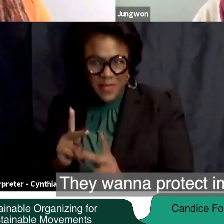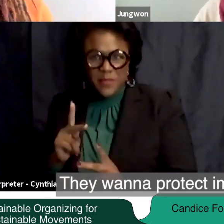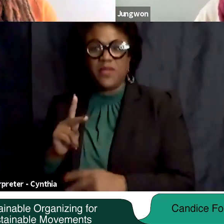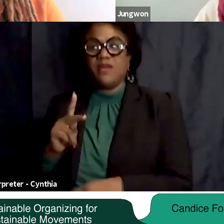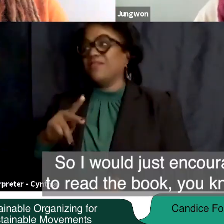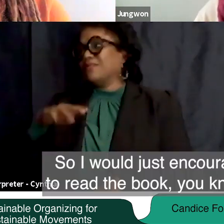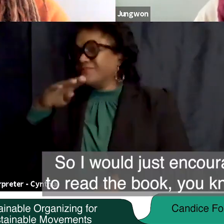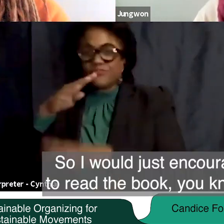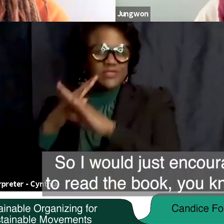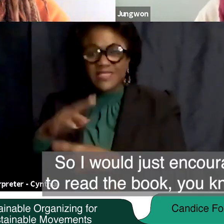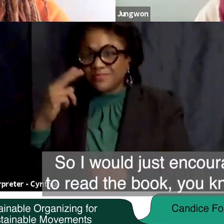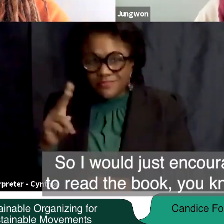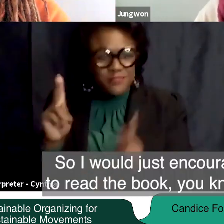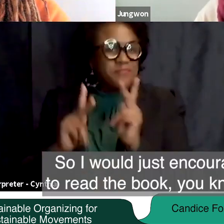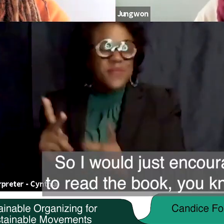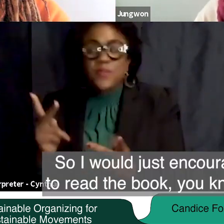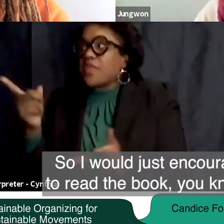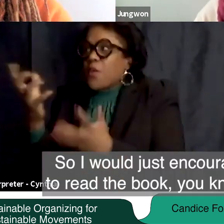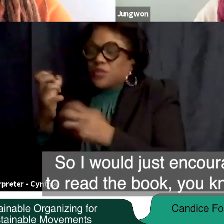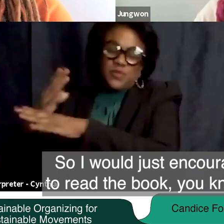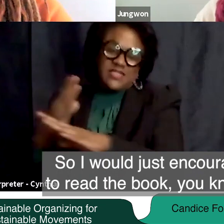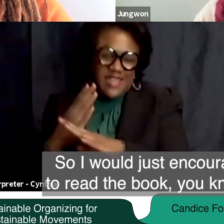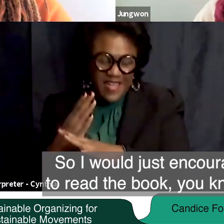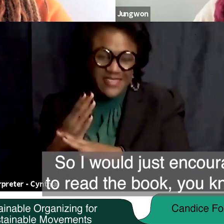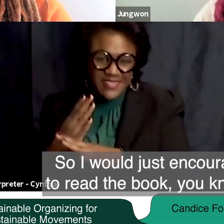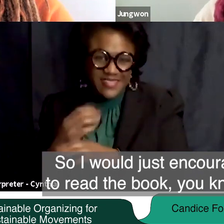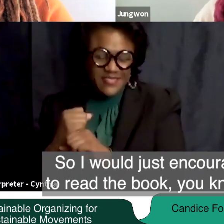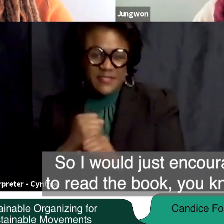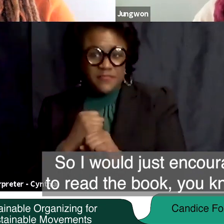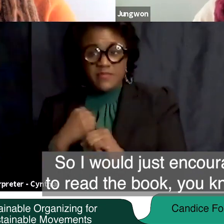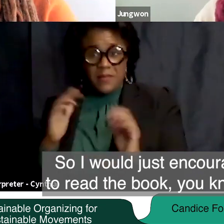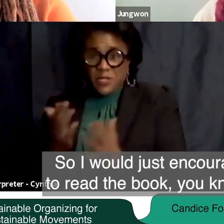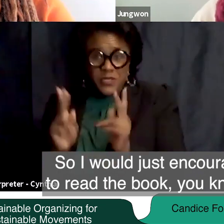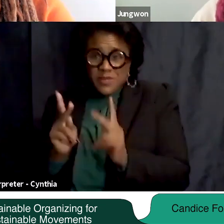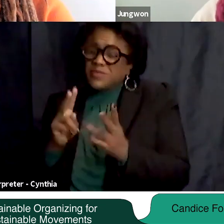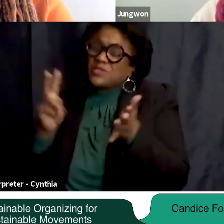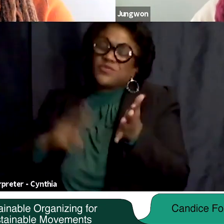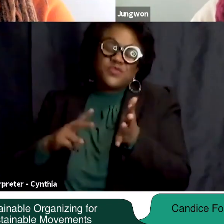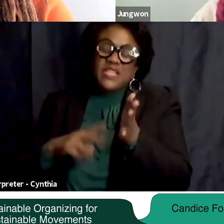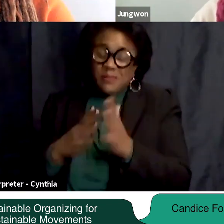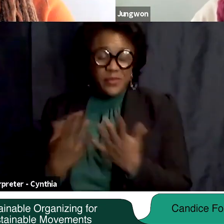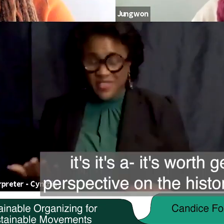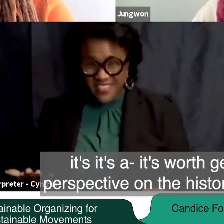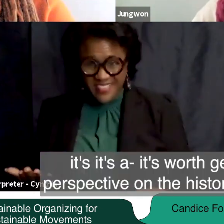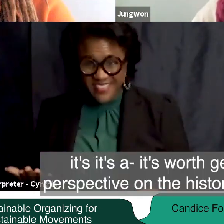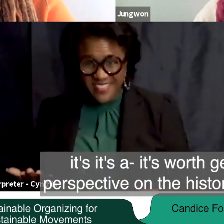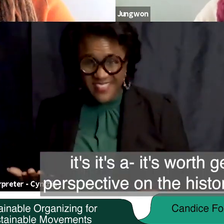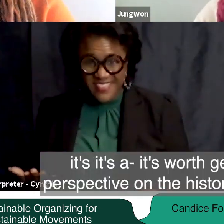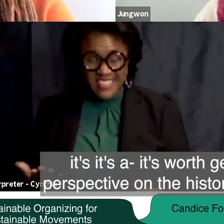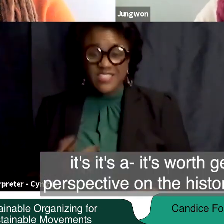protect immigrants. So I would just encourage people to read the book. I mean, it's